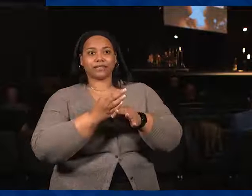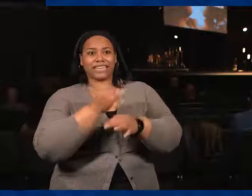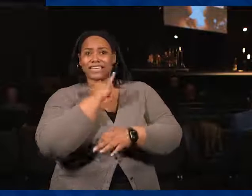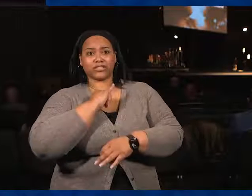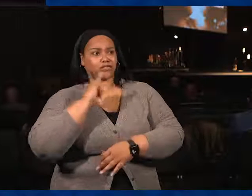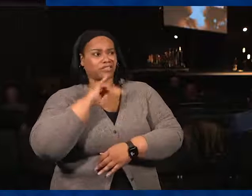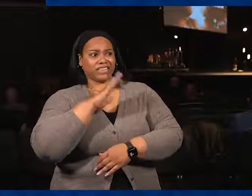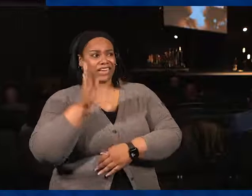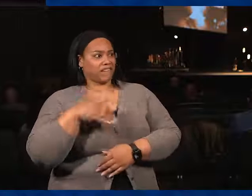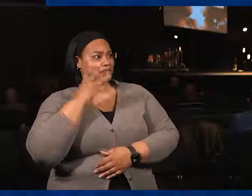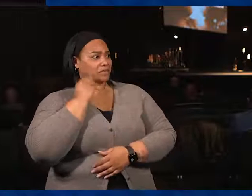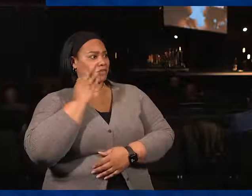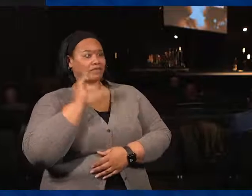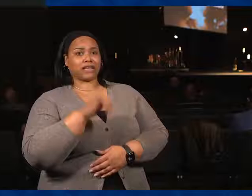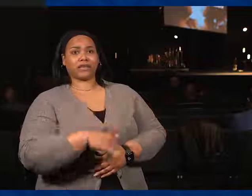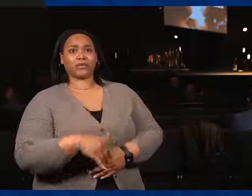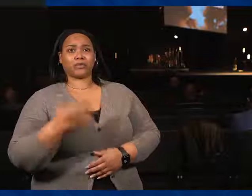Israel."